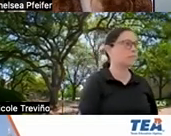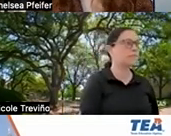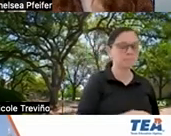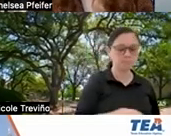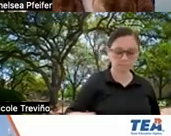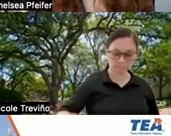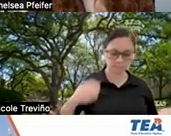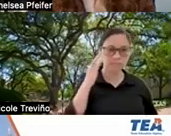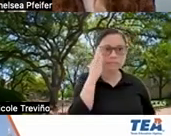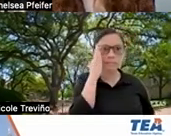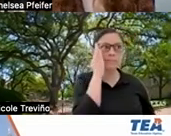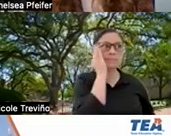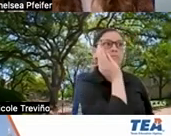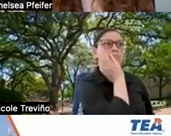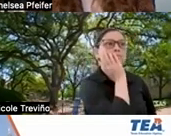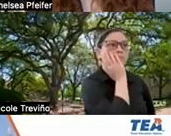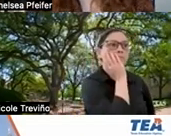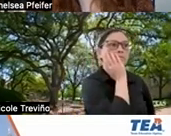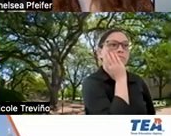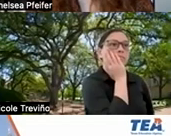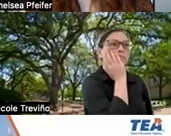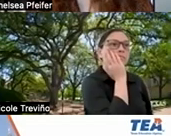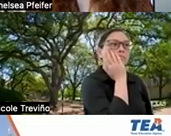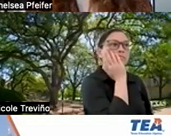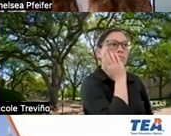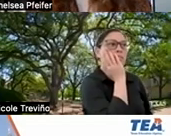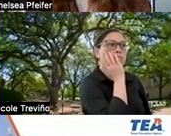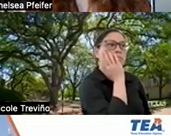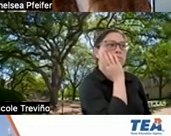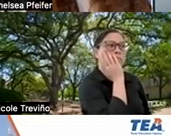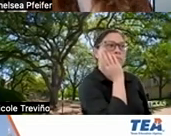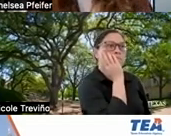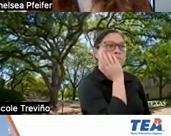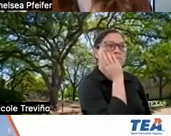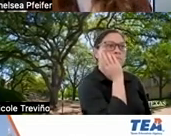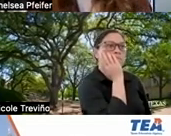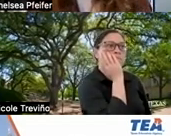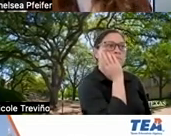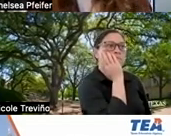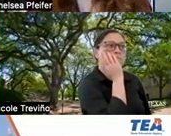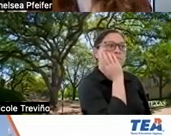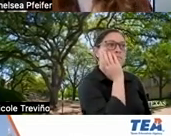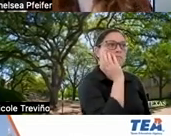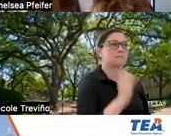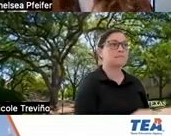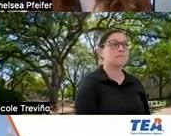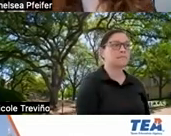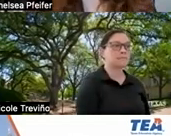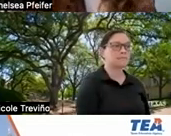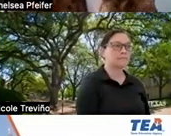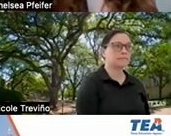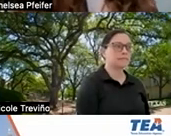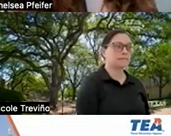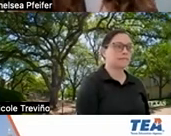Kim, for you, as part of that workforce support, does it also link up with families in the form of access to high